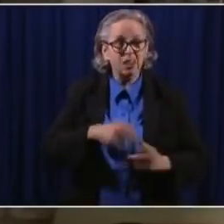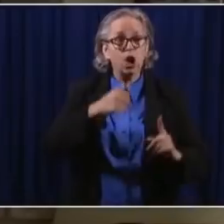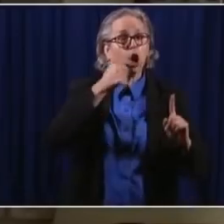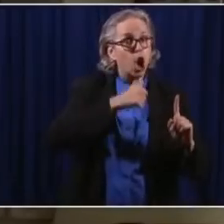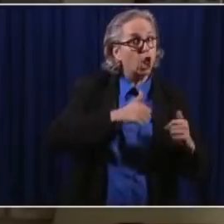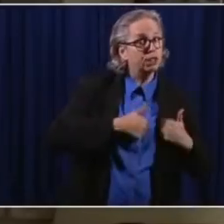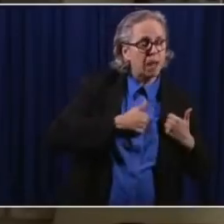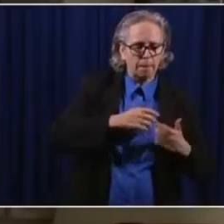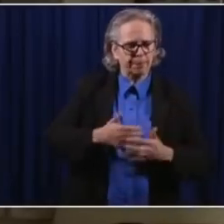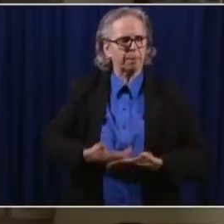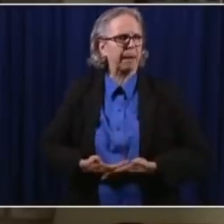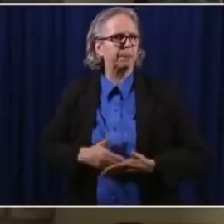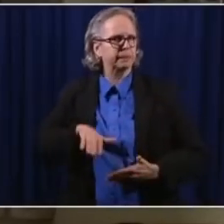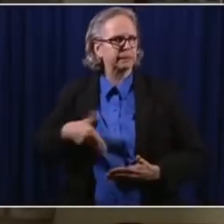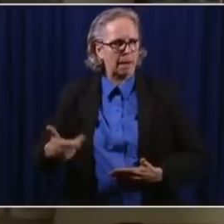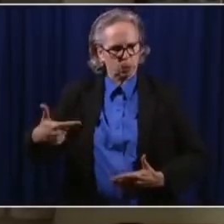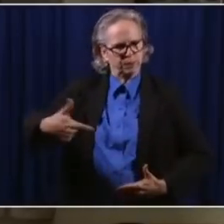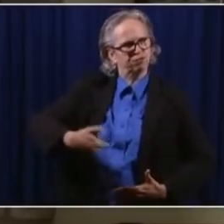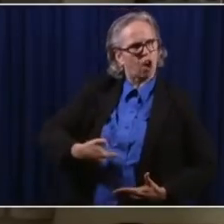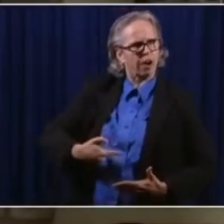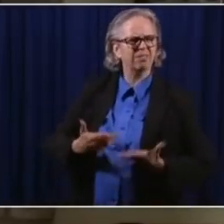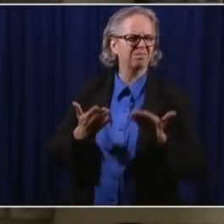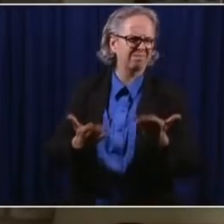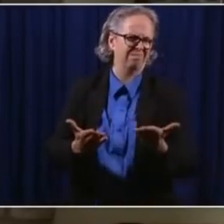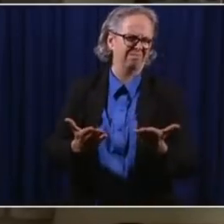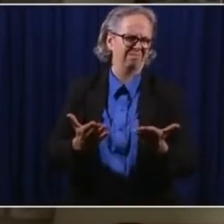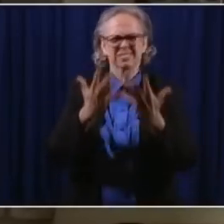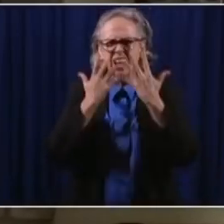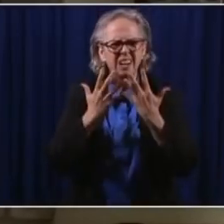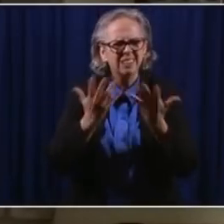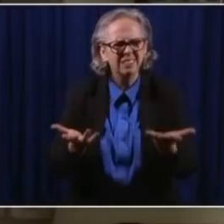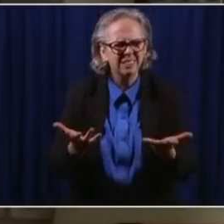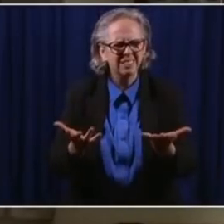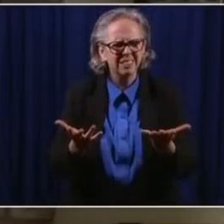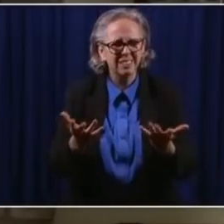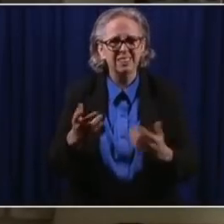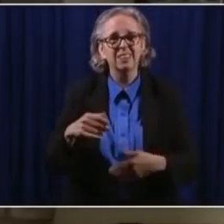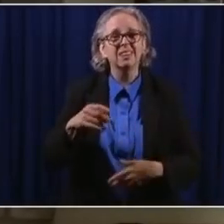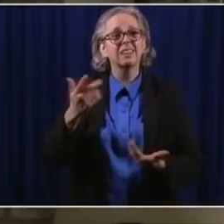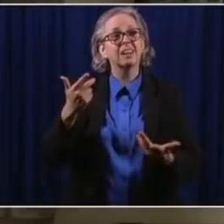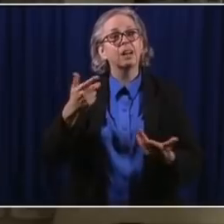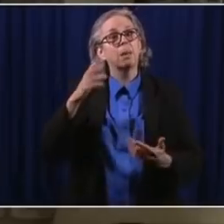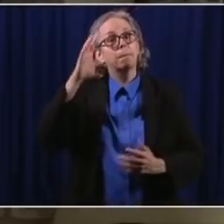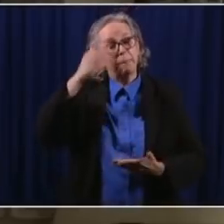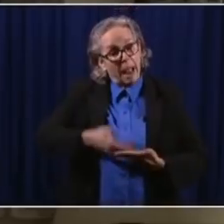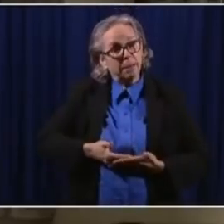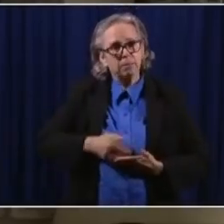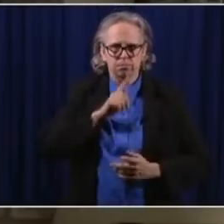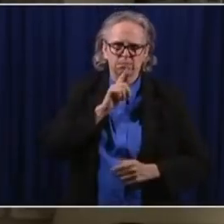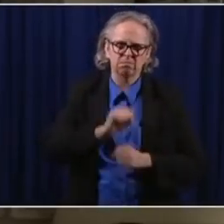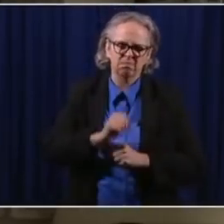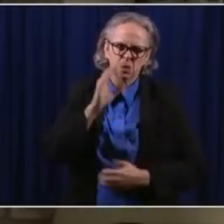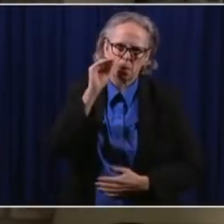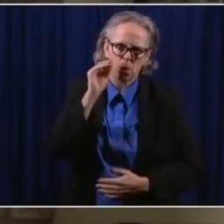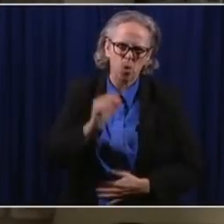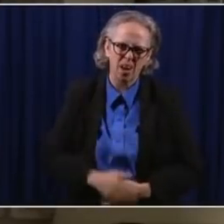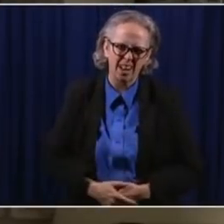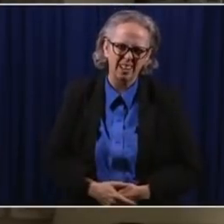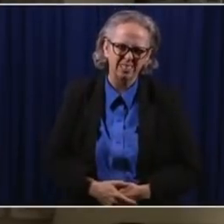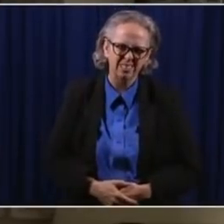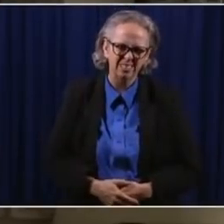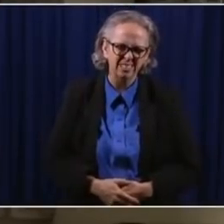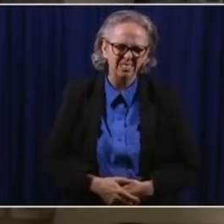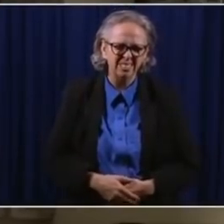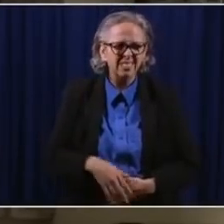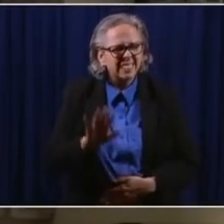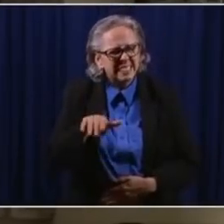tragically, according to reports, a little baby boy, did not, and died just a few weeks before